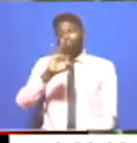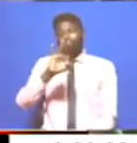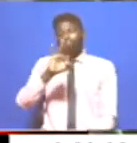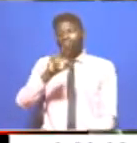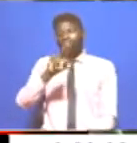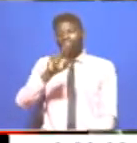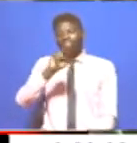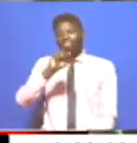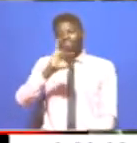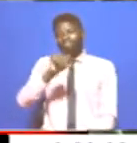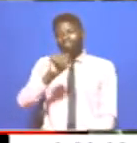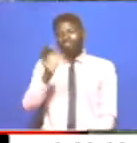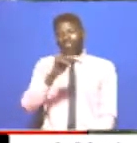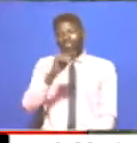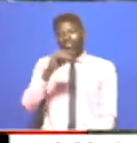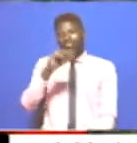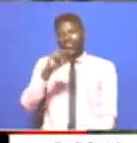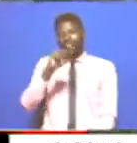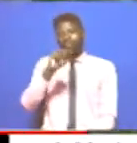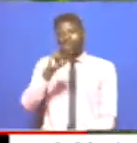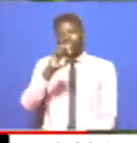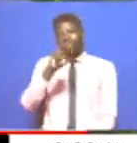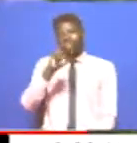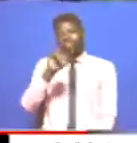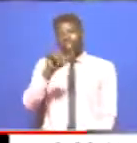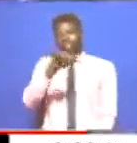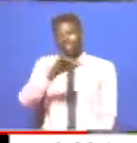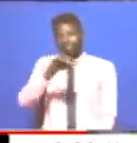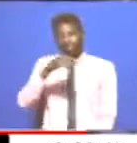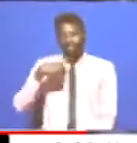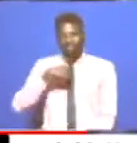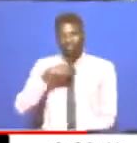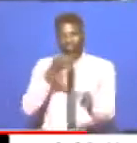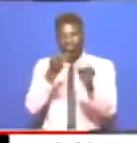the value of this gem.